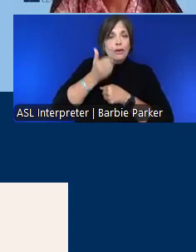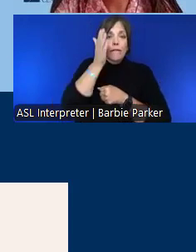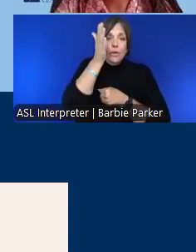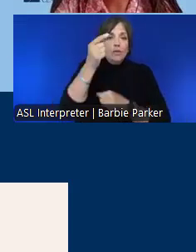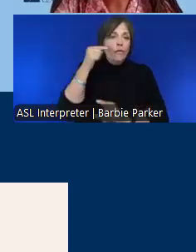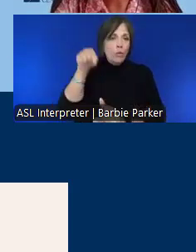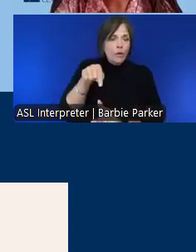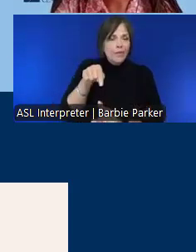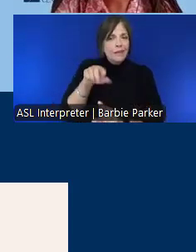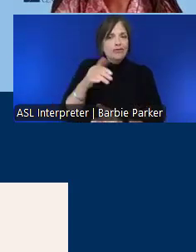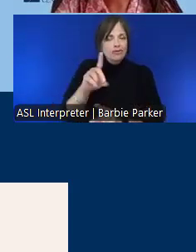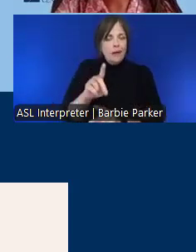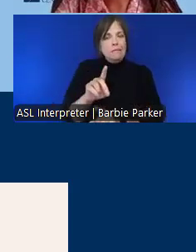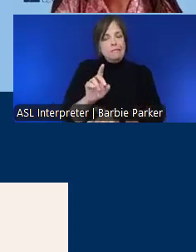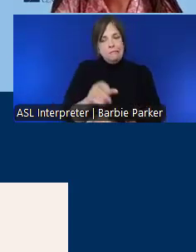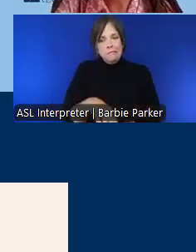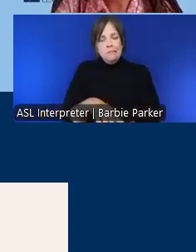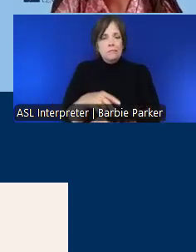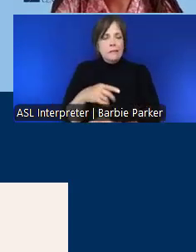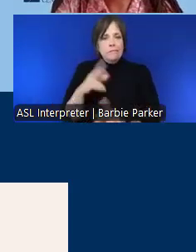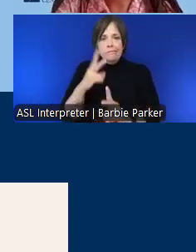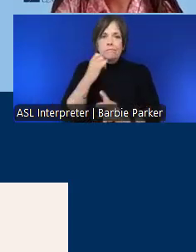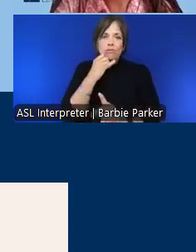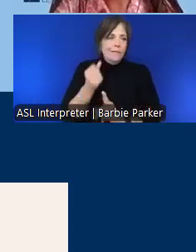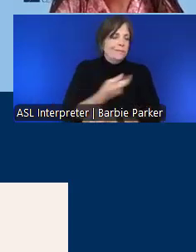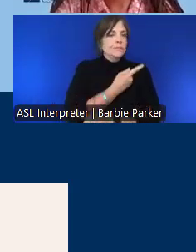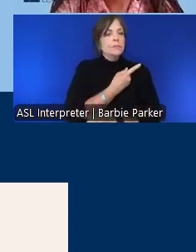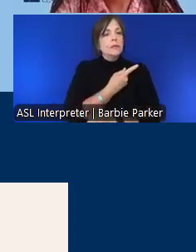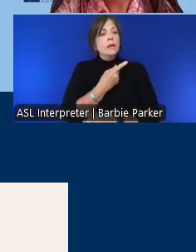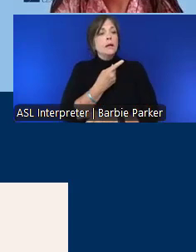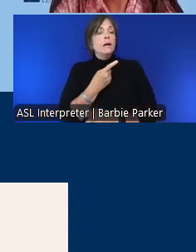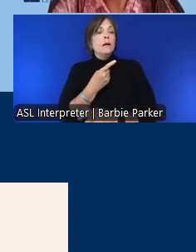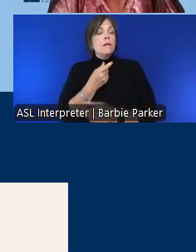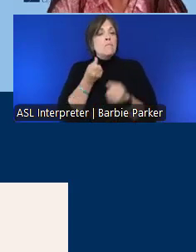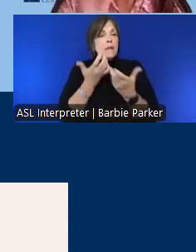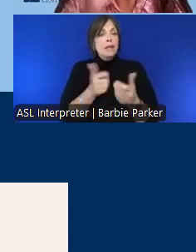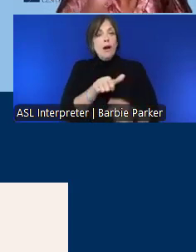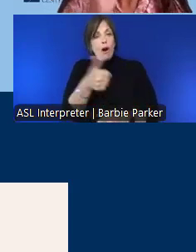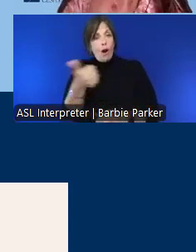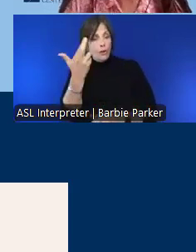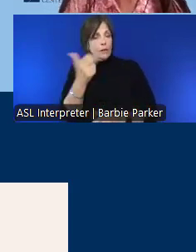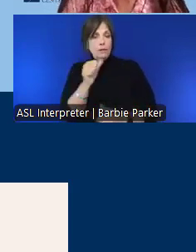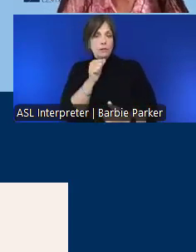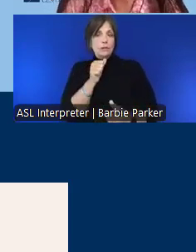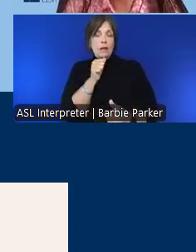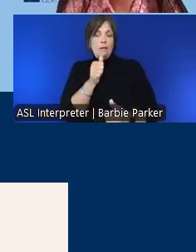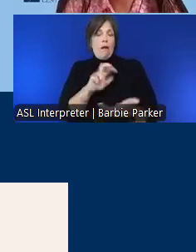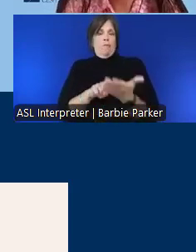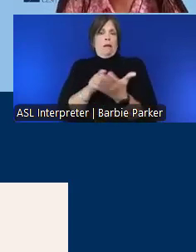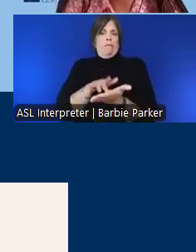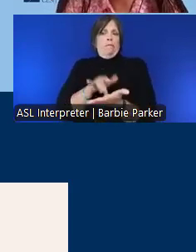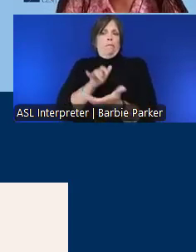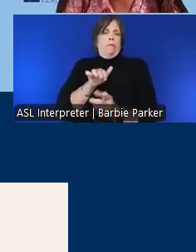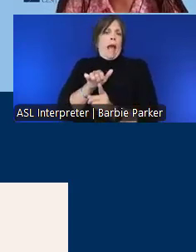And there are many other reasons, not with the purposes of exploitation in mind. But this does not